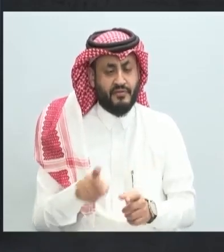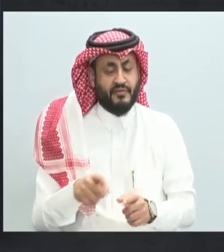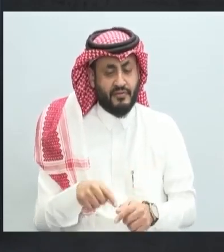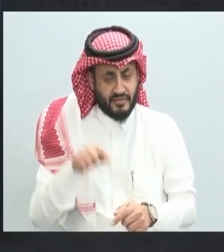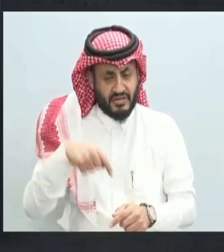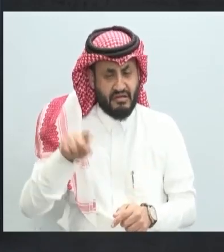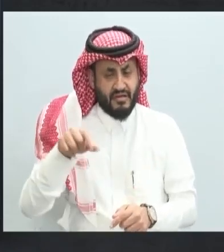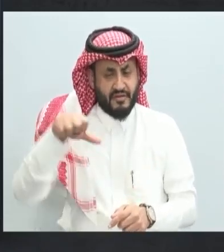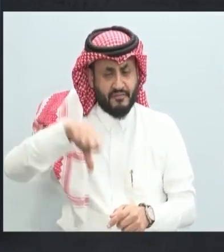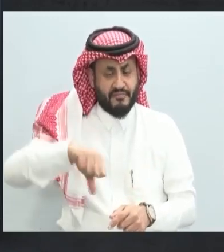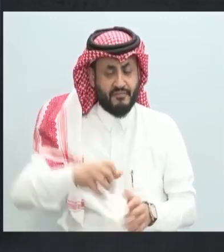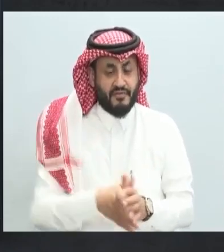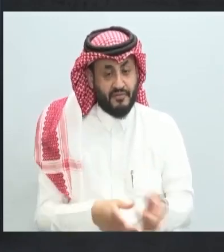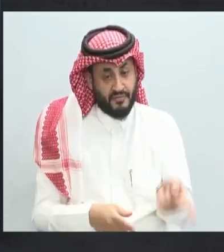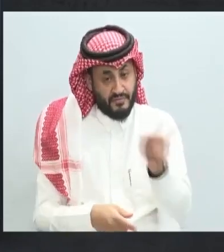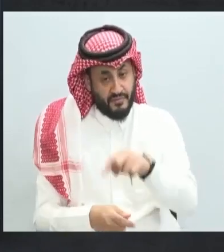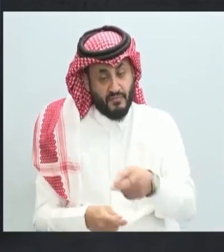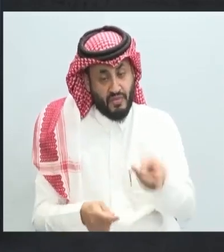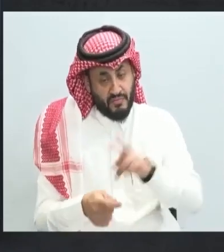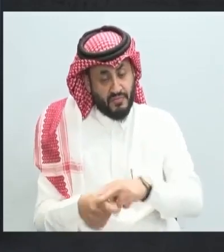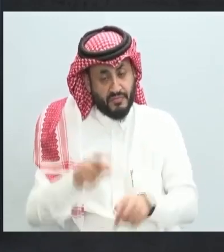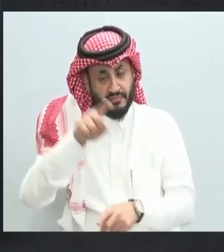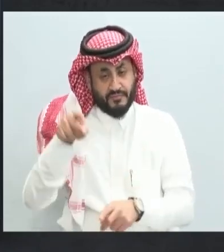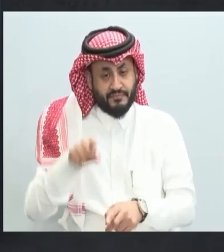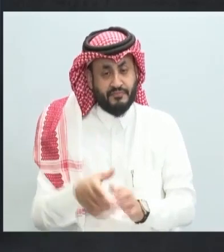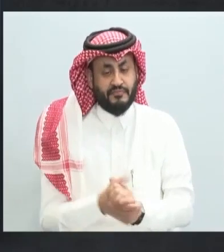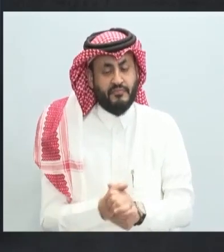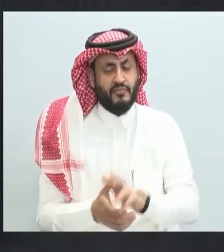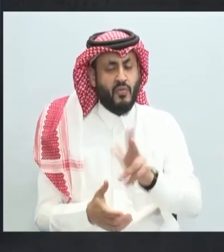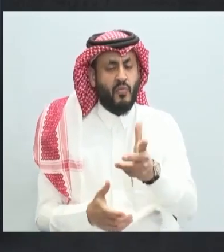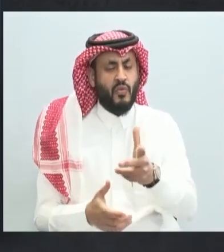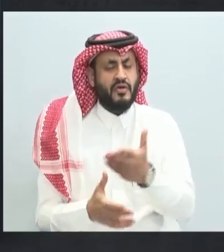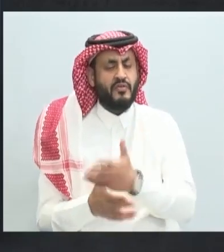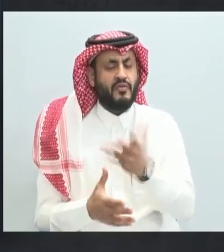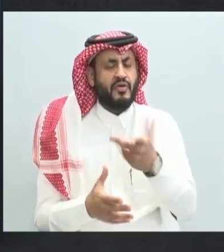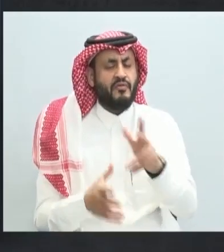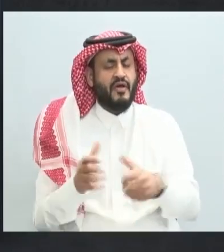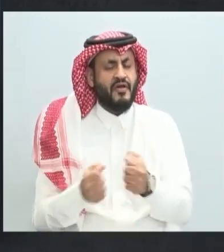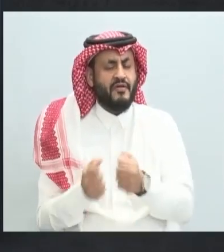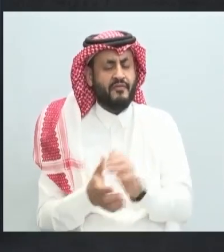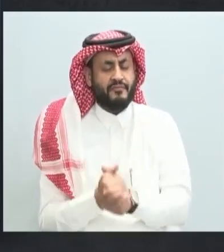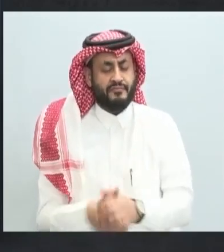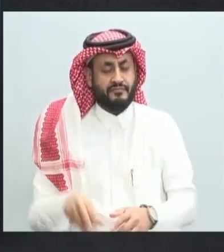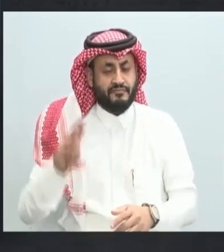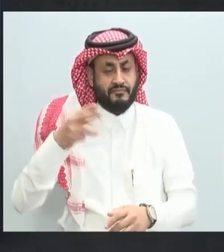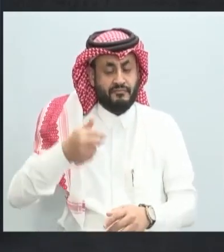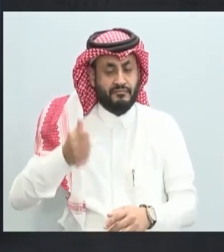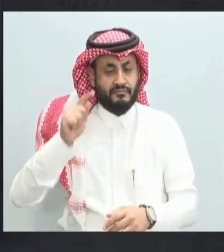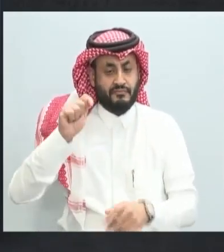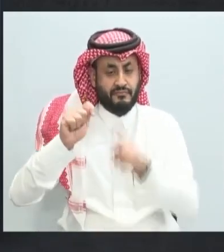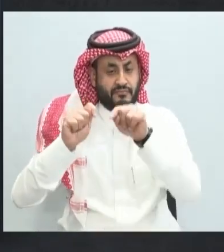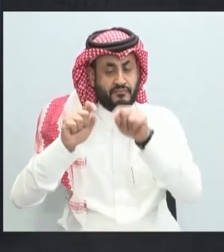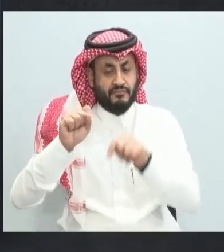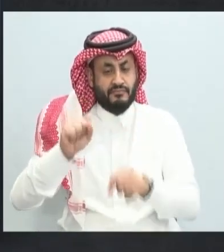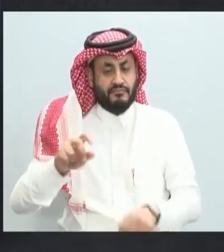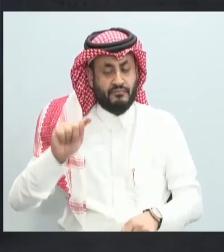these feelings, then there is another question that we have learned from the conversation, the previous